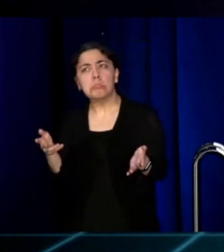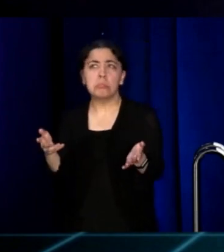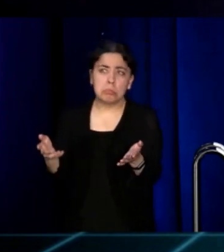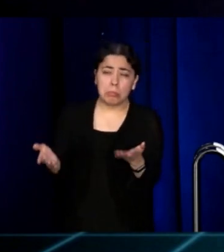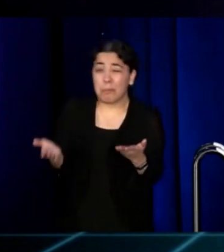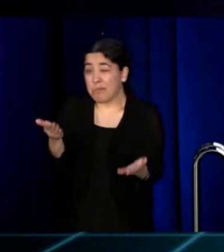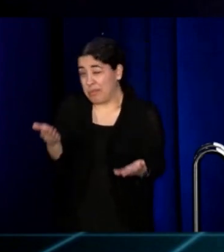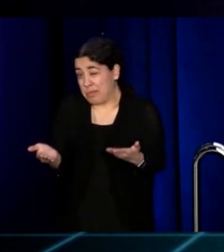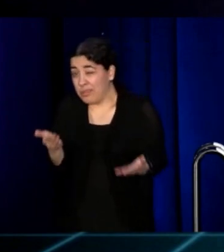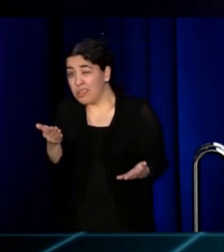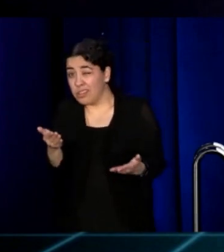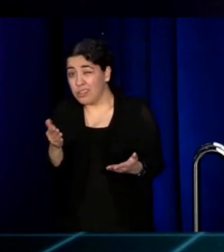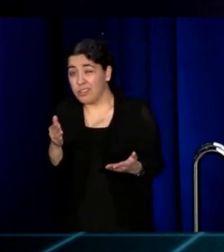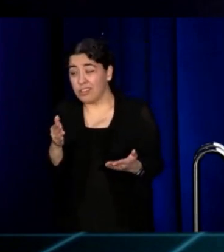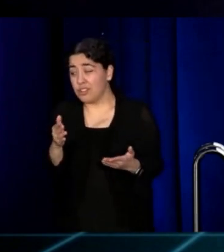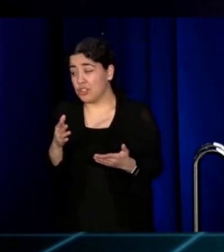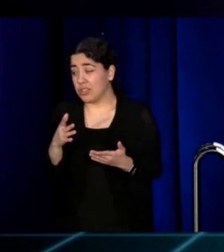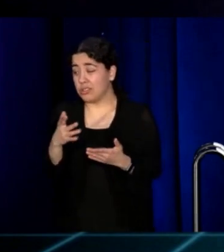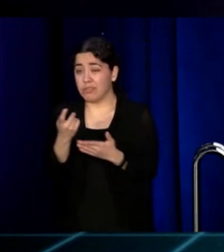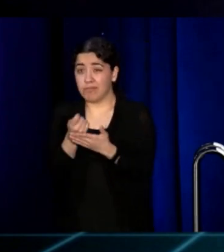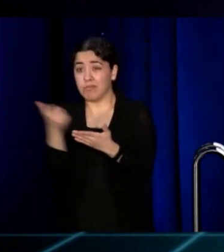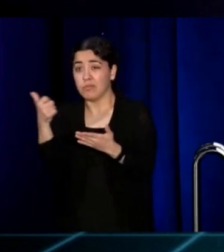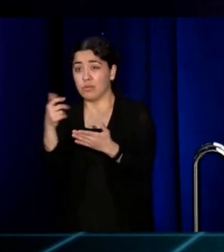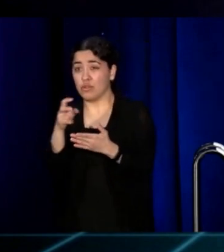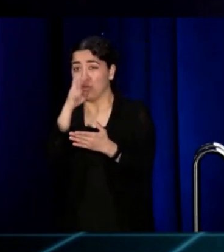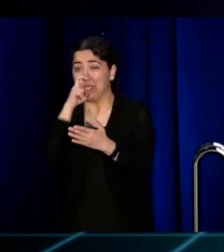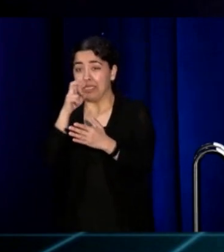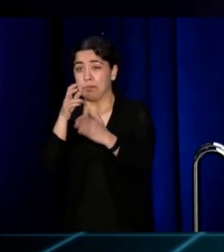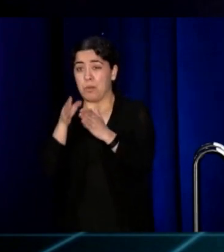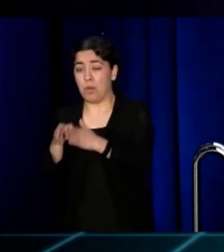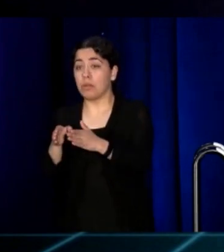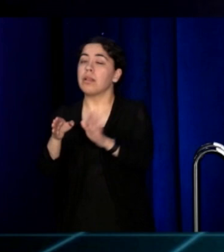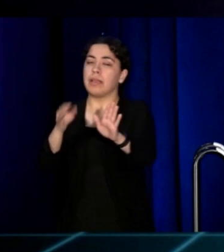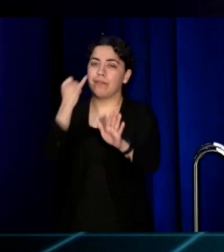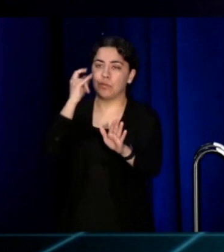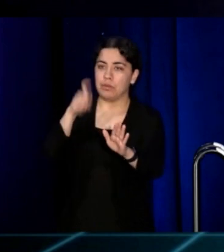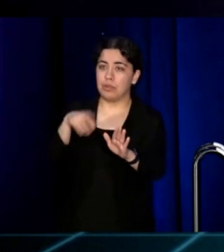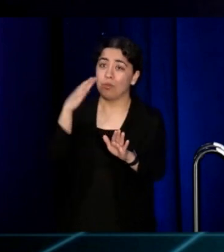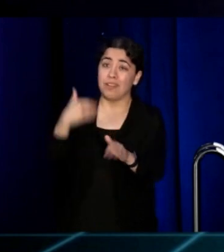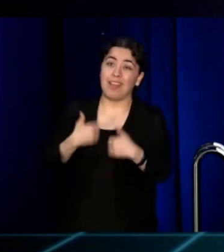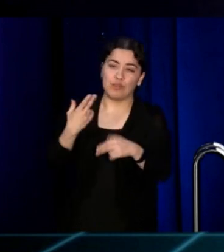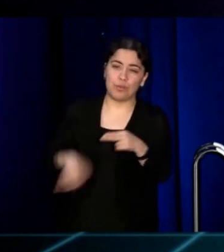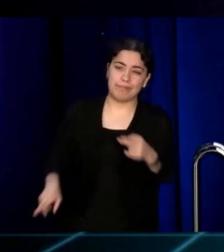maybe you could just disable strict mode, but only if you need to, because life is short.